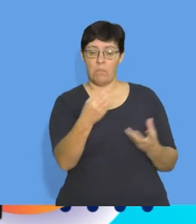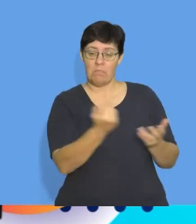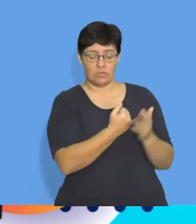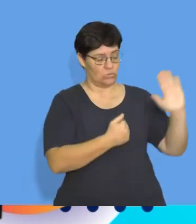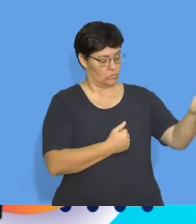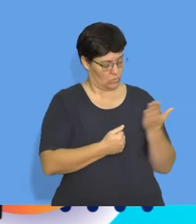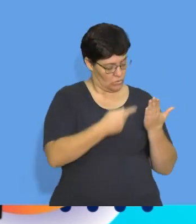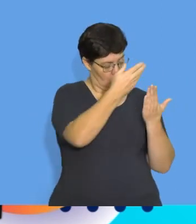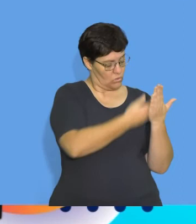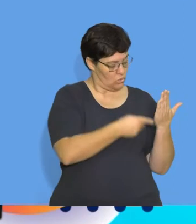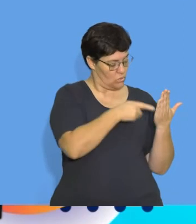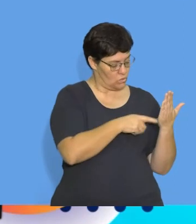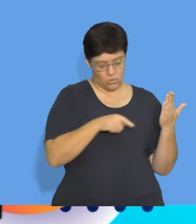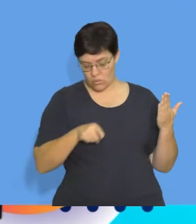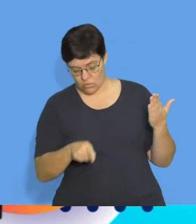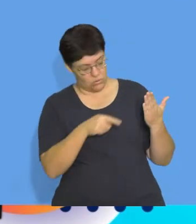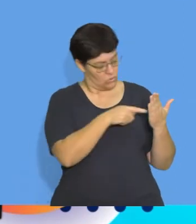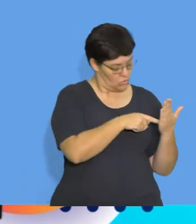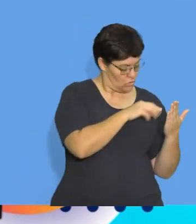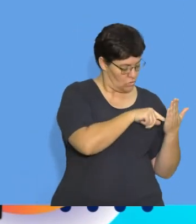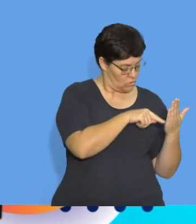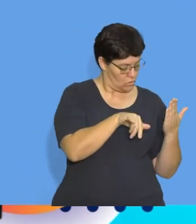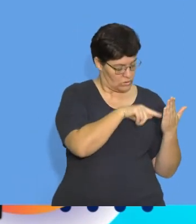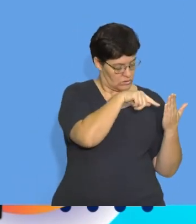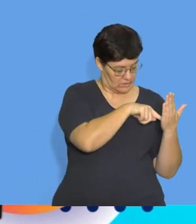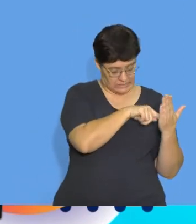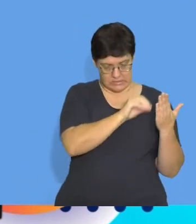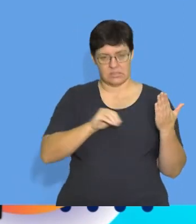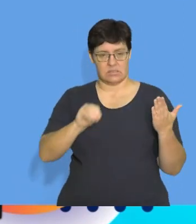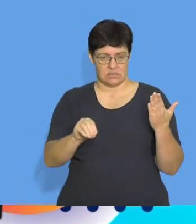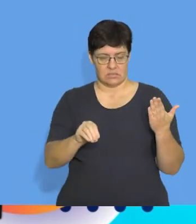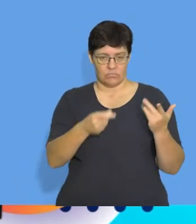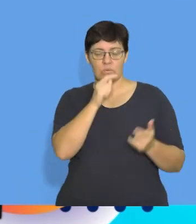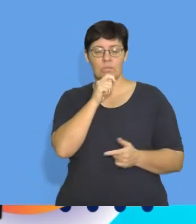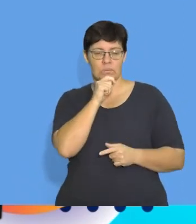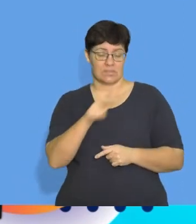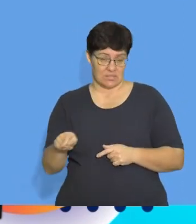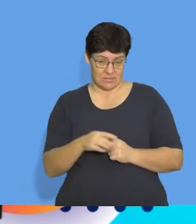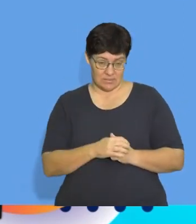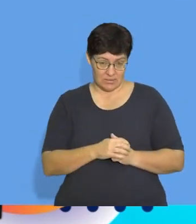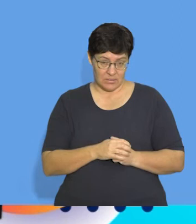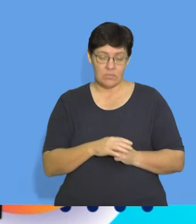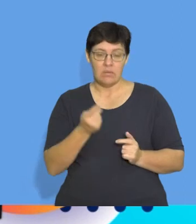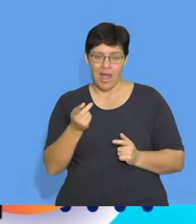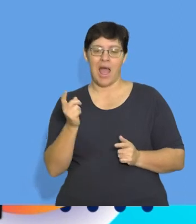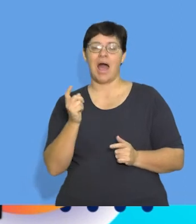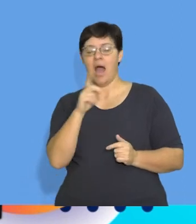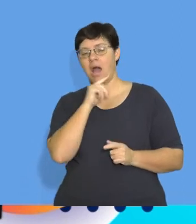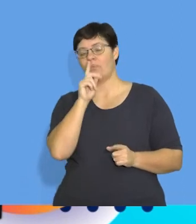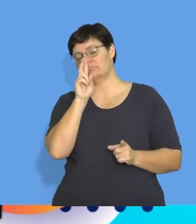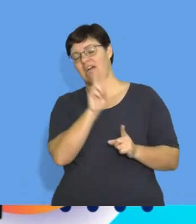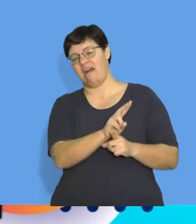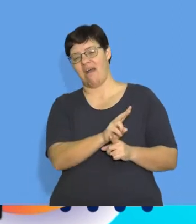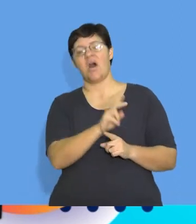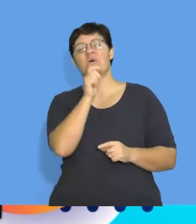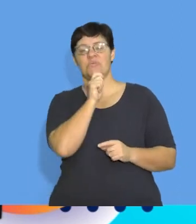is working with an information sheet when you study and when you do problems, because then you get used to what it looks like.